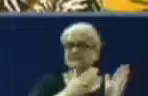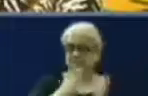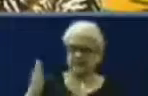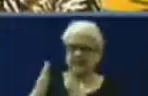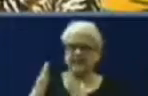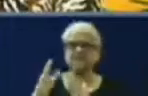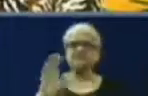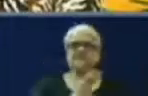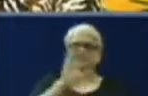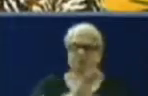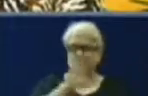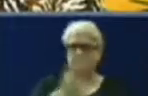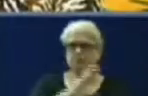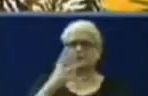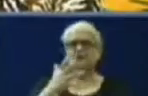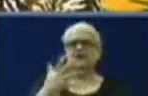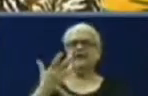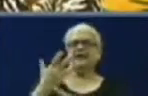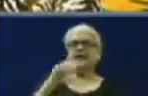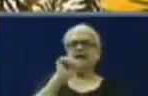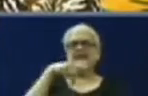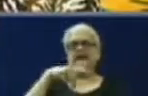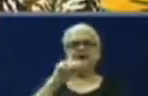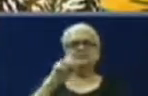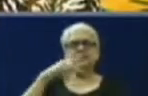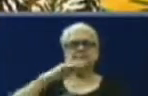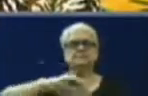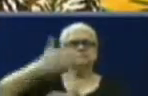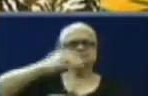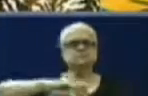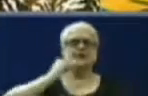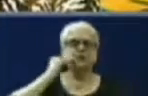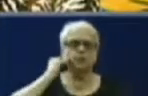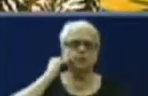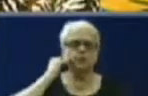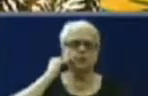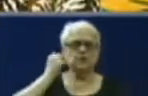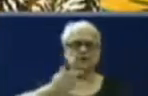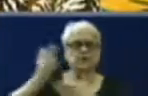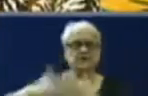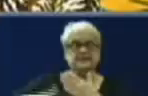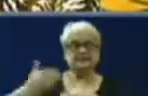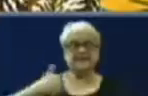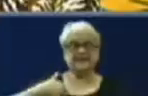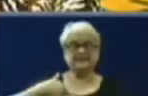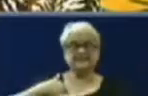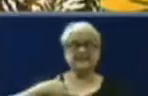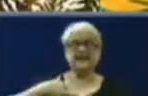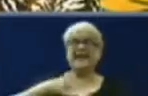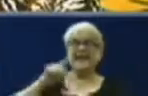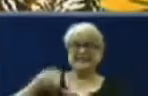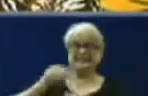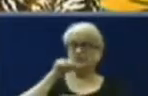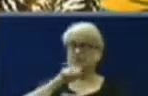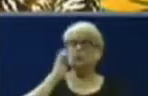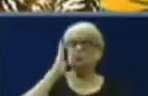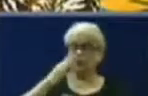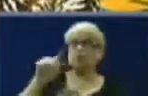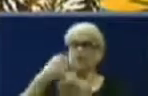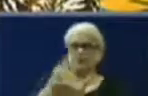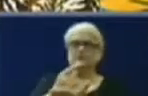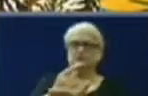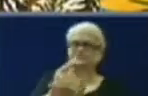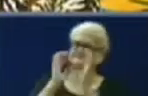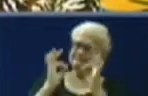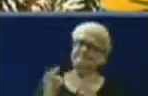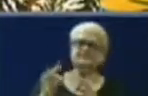we've given her to work, a laptop at home and on the weekends, and this little girl's determined to graduate. So we